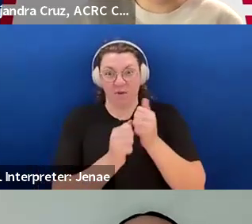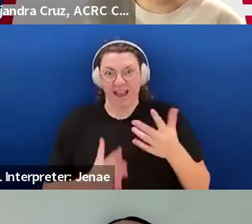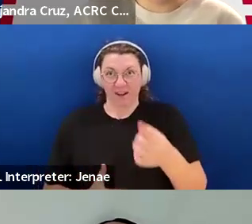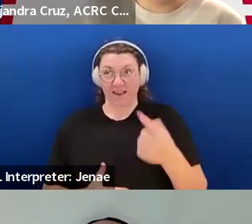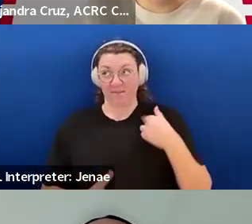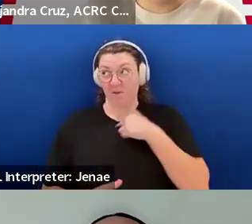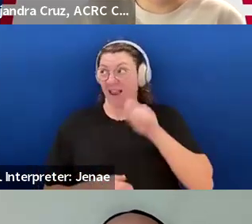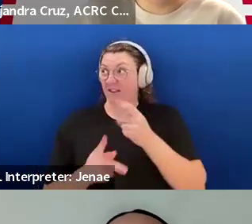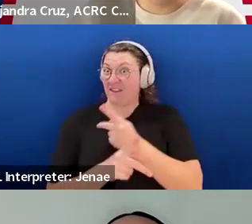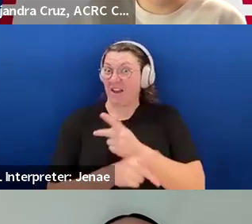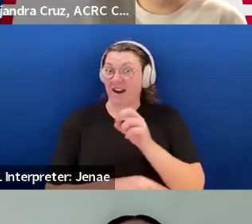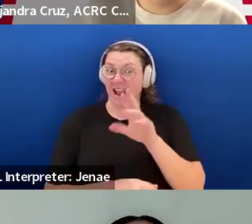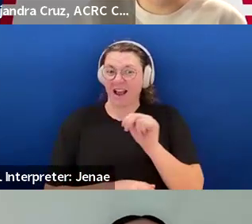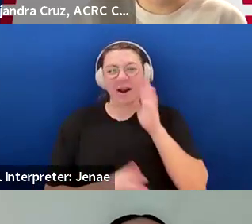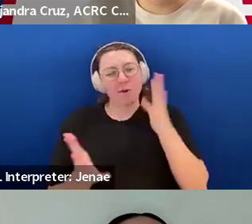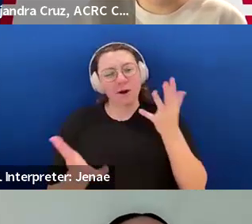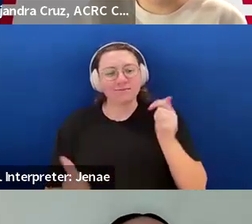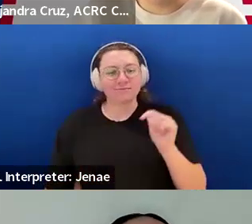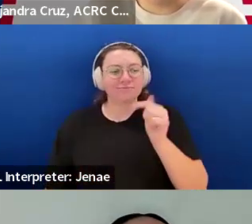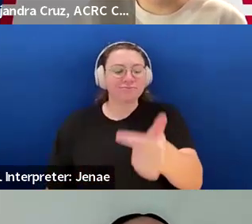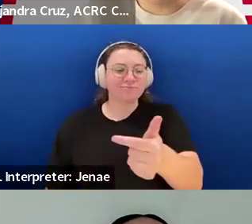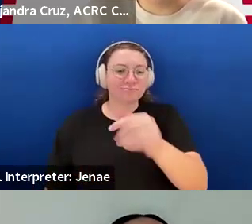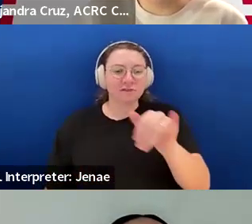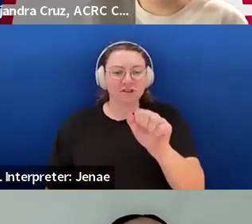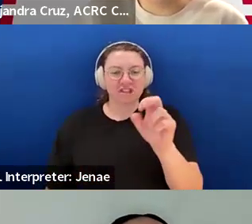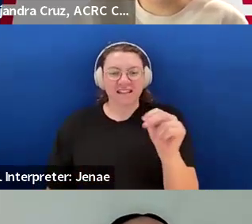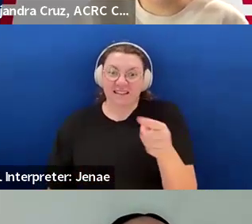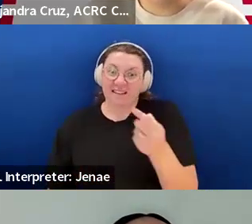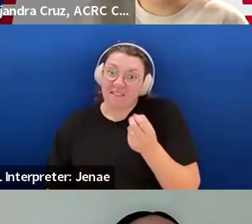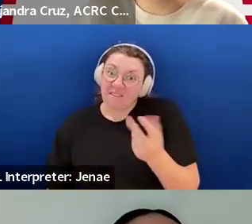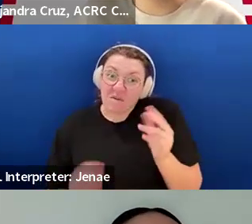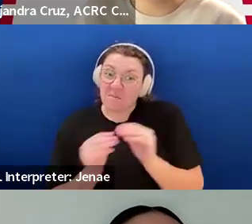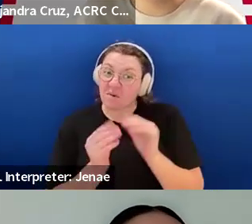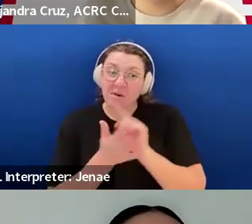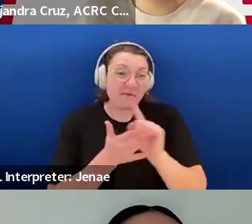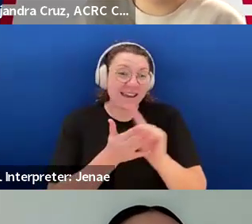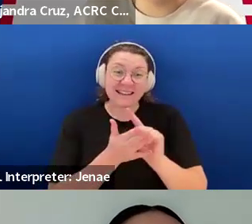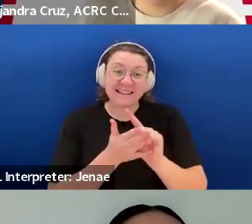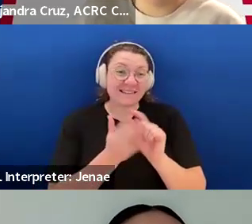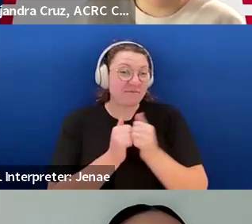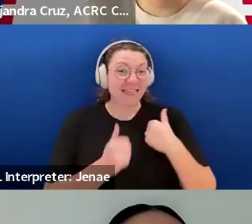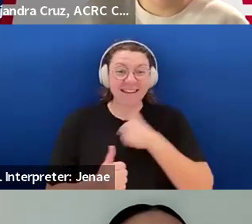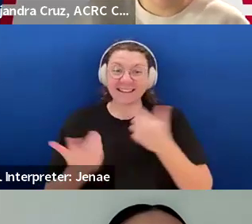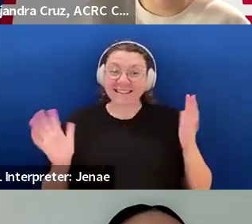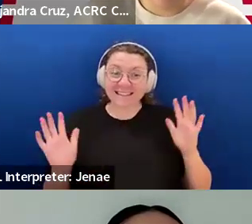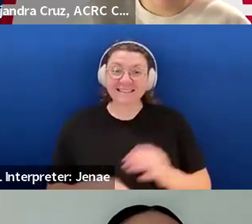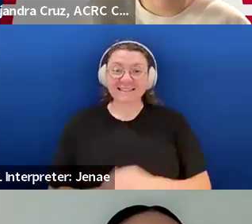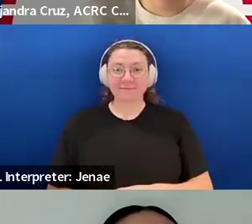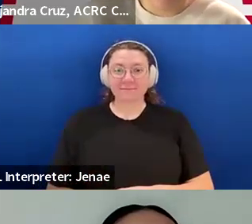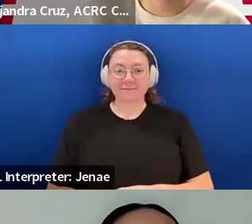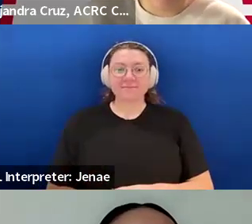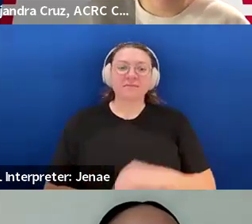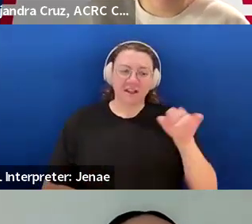I wanted to kind of turn it over to Jason since he only has a couple more copies with us. Yeah. Thank you so much,